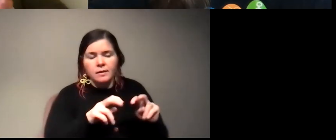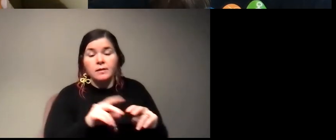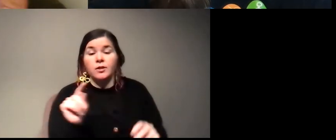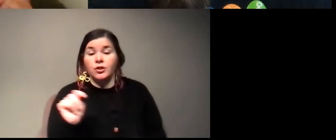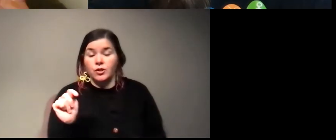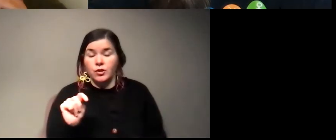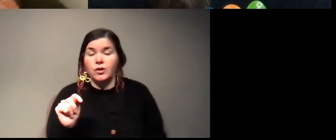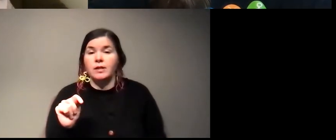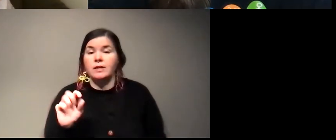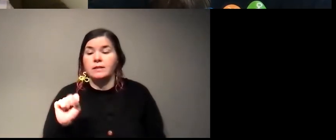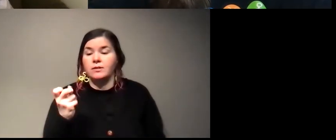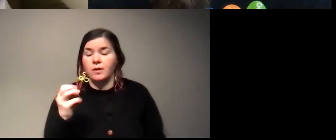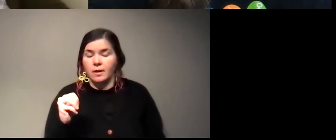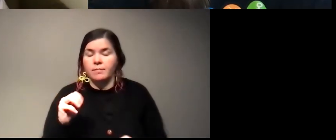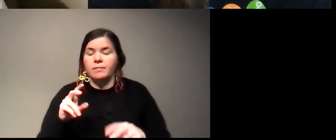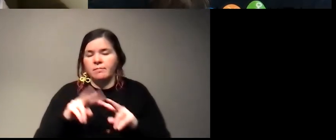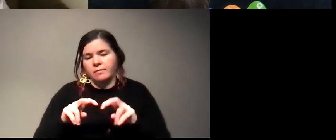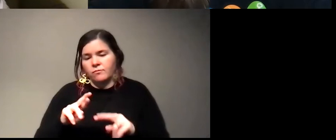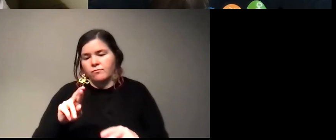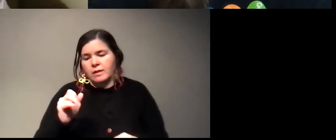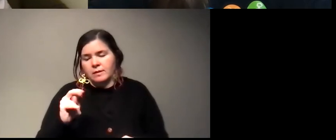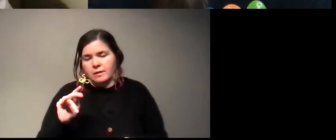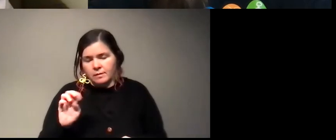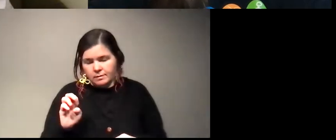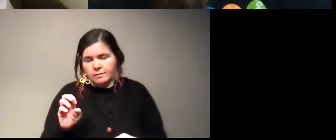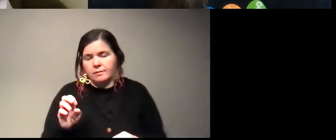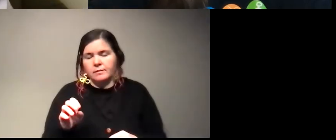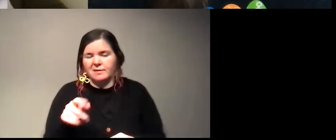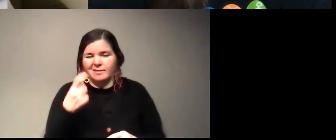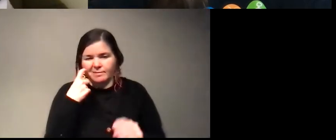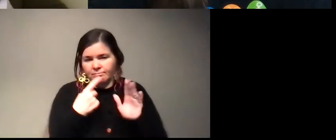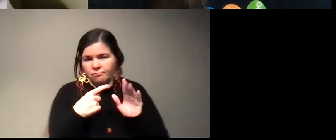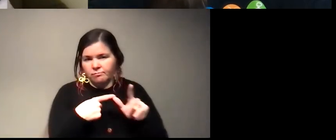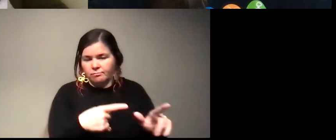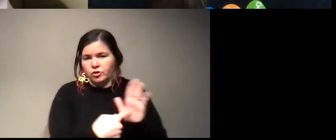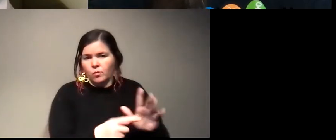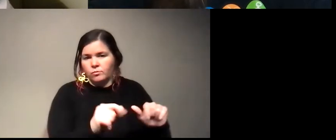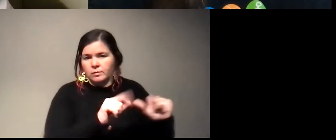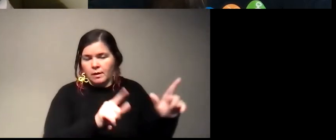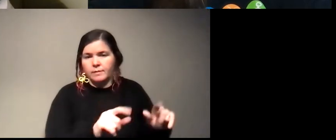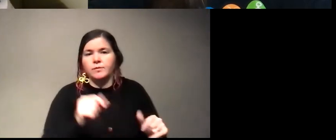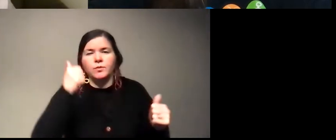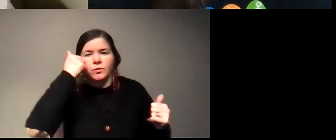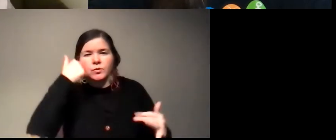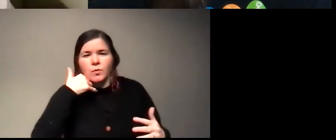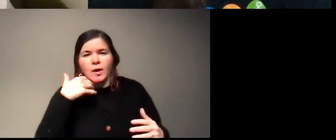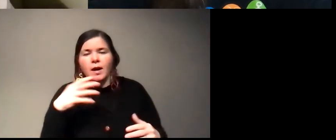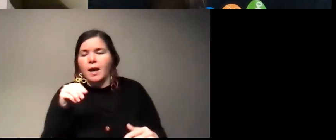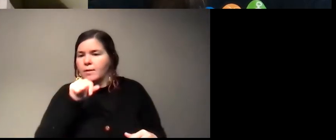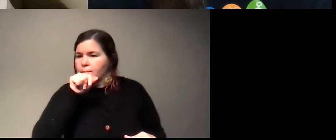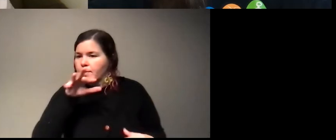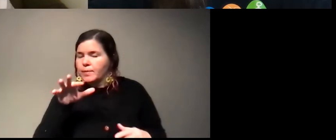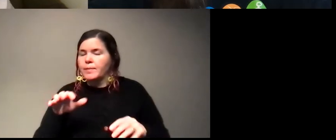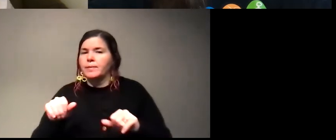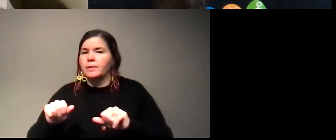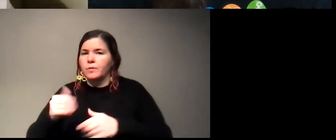in serum, I looked for ricinin and ricinoleic acid. So those slides that I showed you. In sweat and the exhaled breath